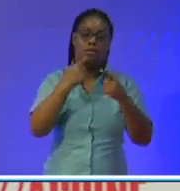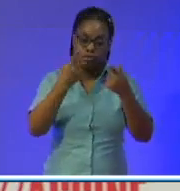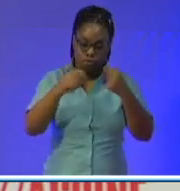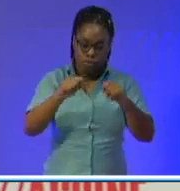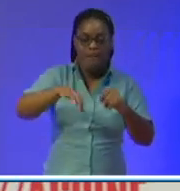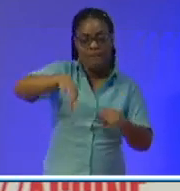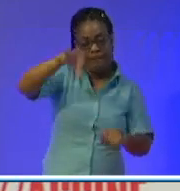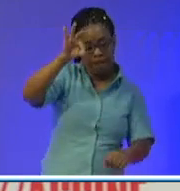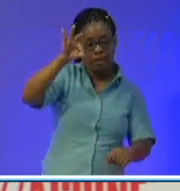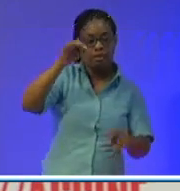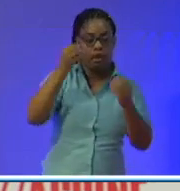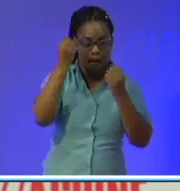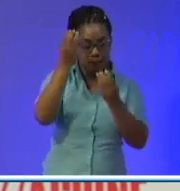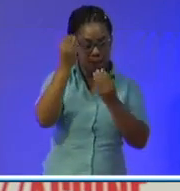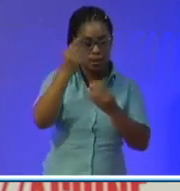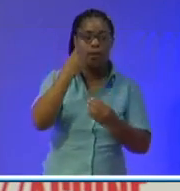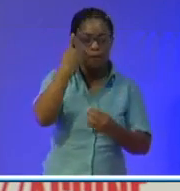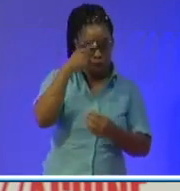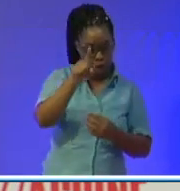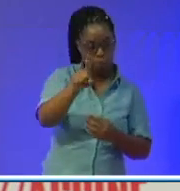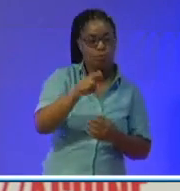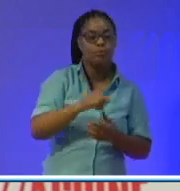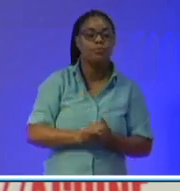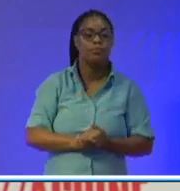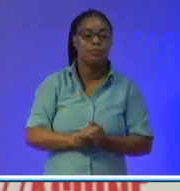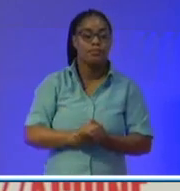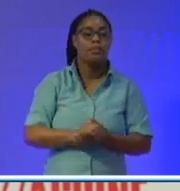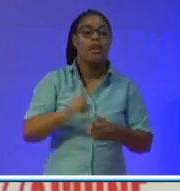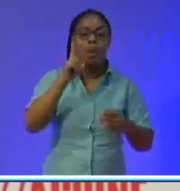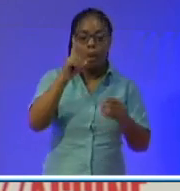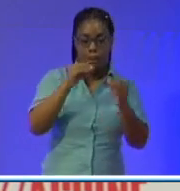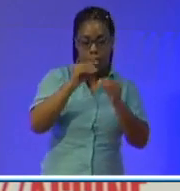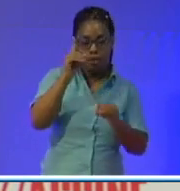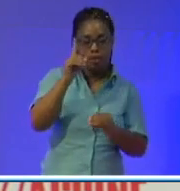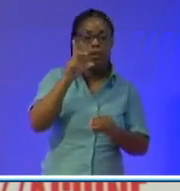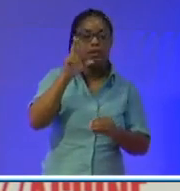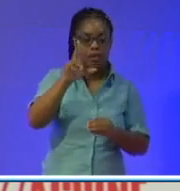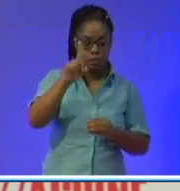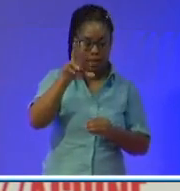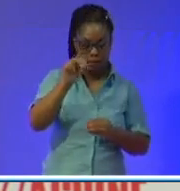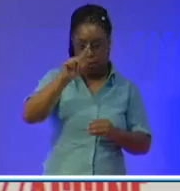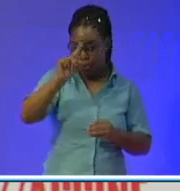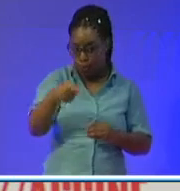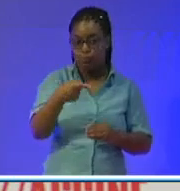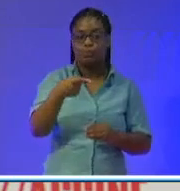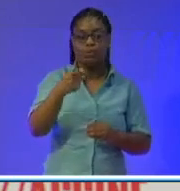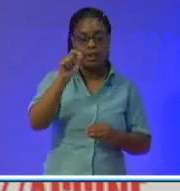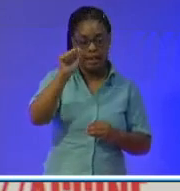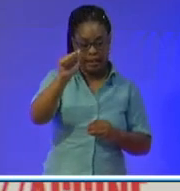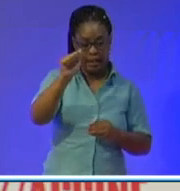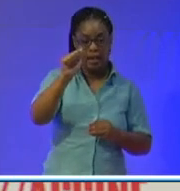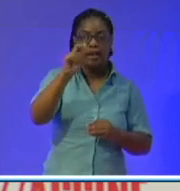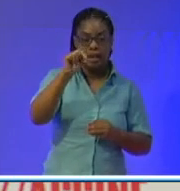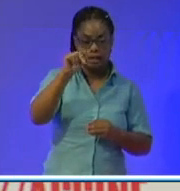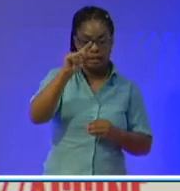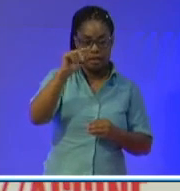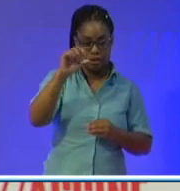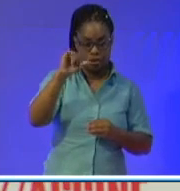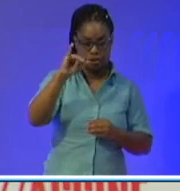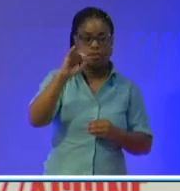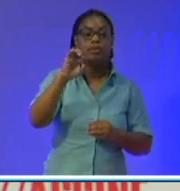over 130,000 antigen tests since we started that. So it's a good